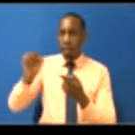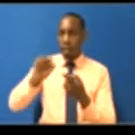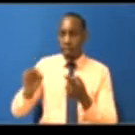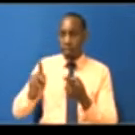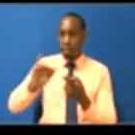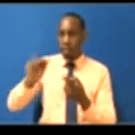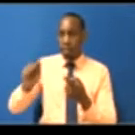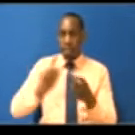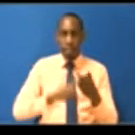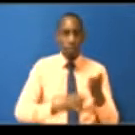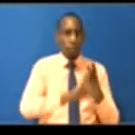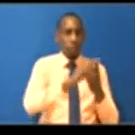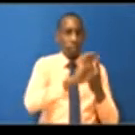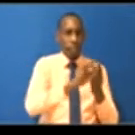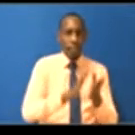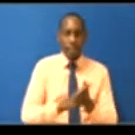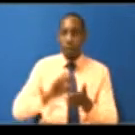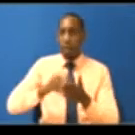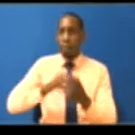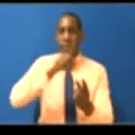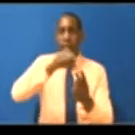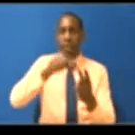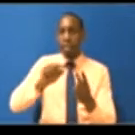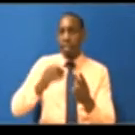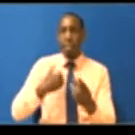origami what do you mean he didn't have choices